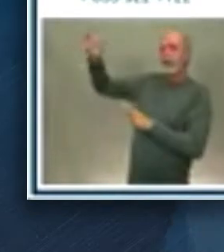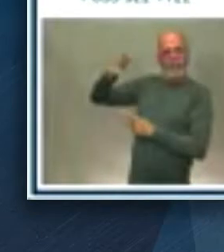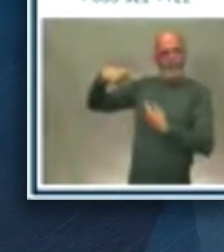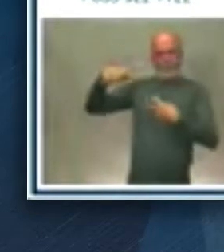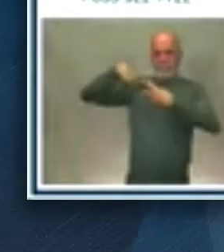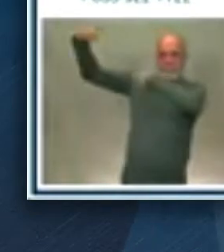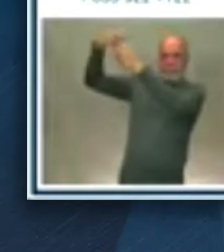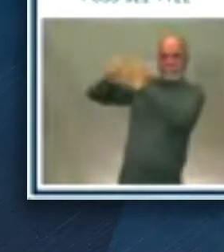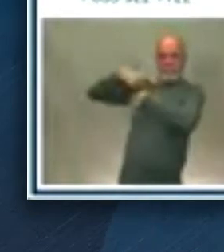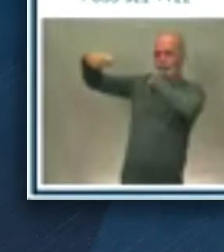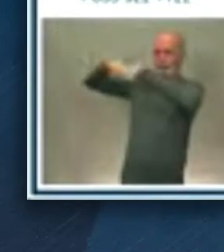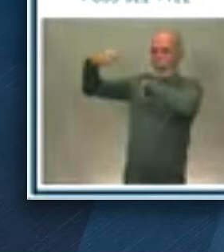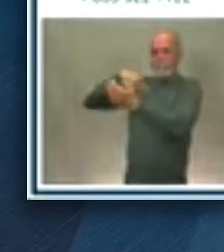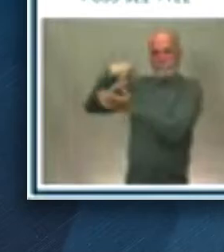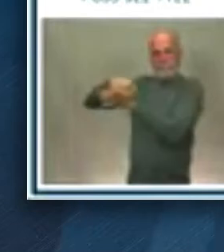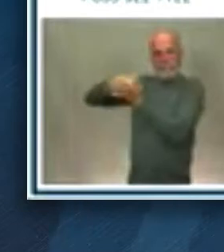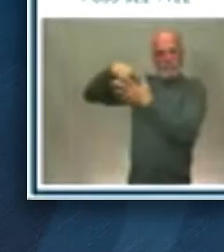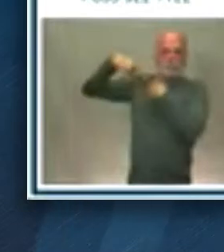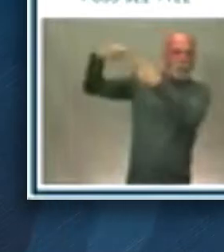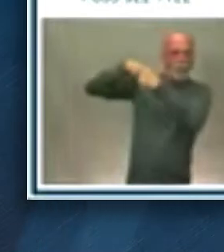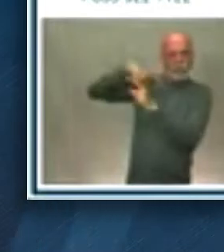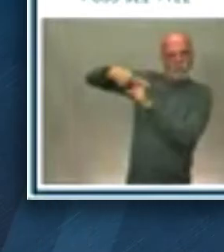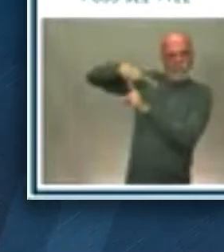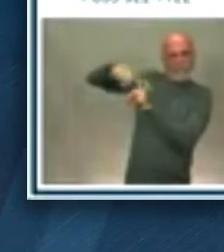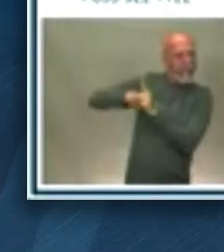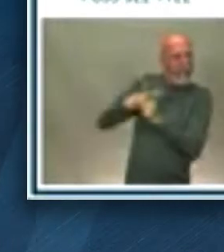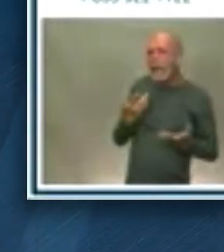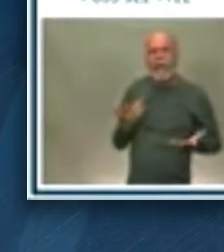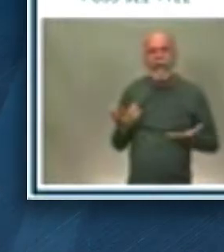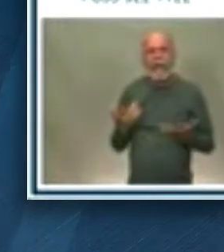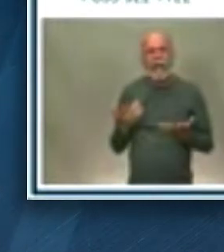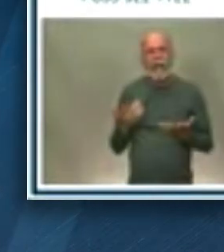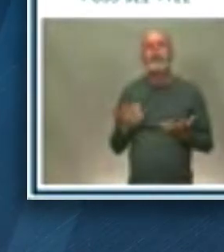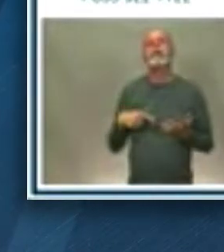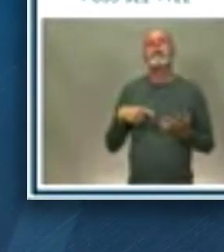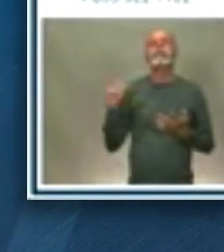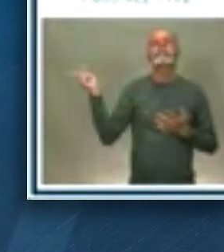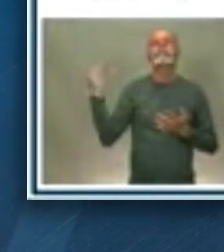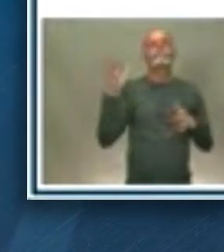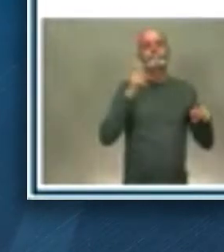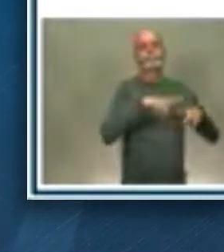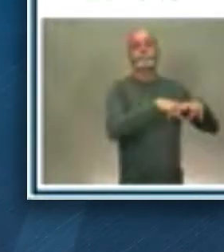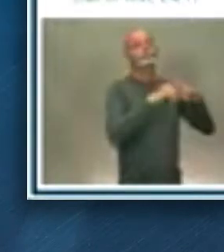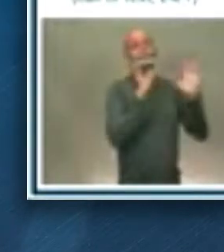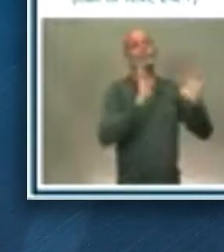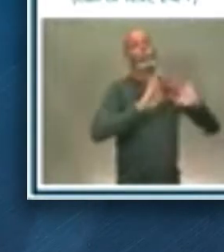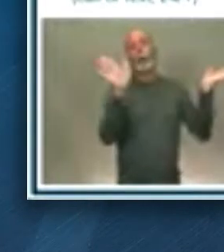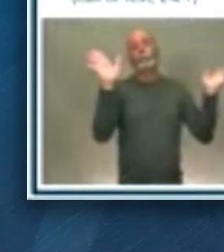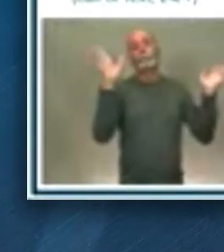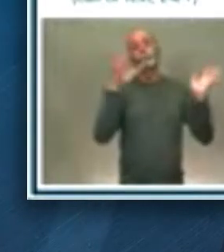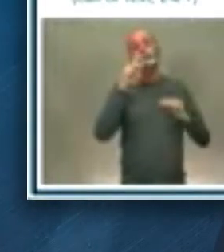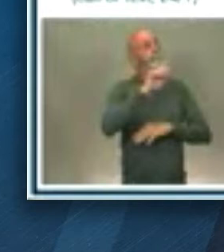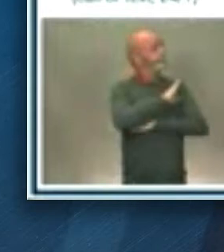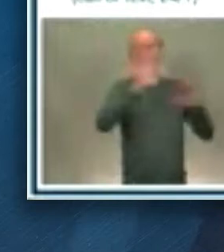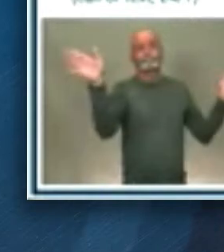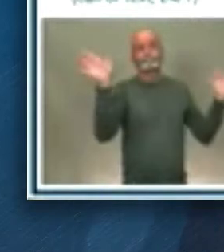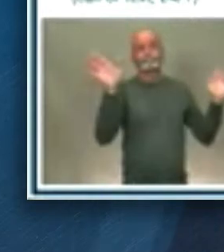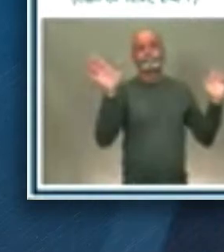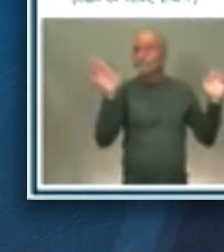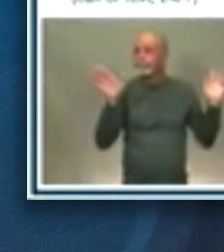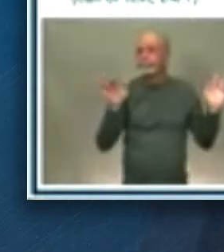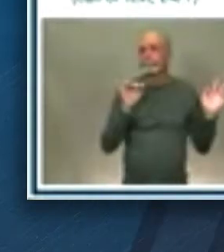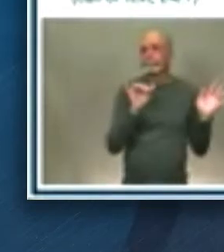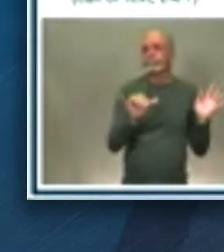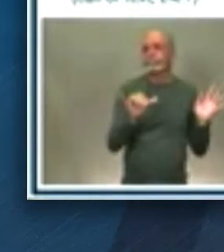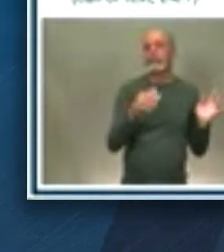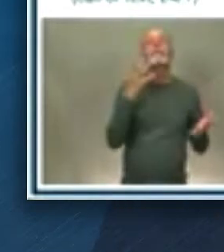that requires a thoughtful solution. So what I would say to people is we're going to swear a cabinet in next week. And right away,